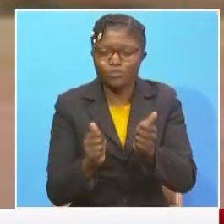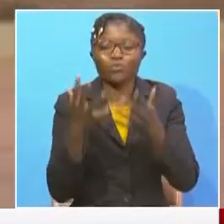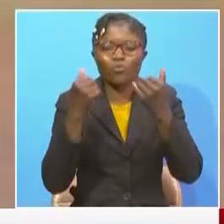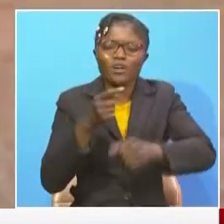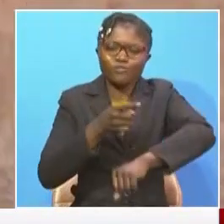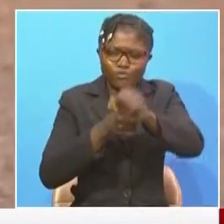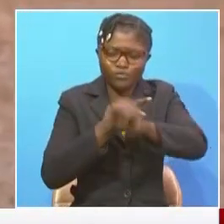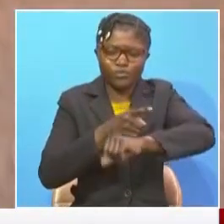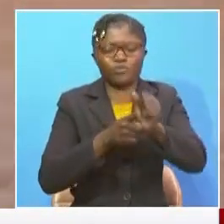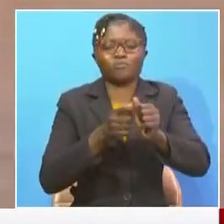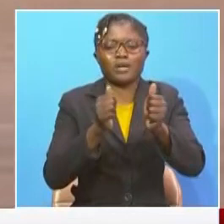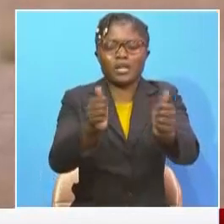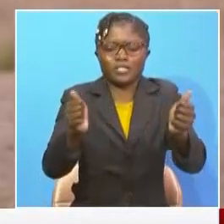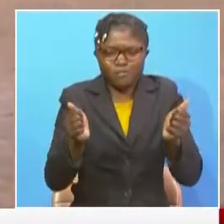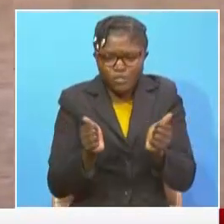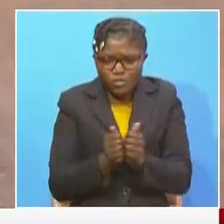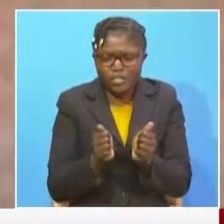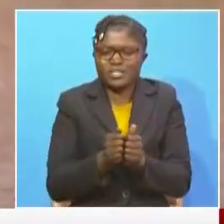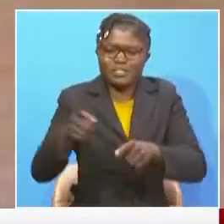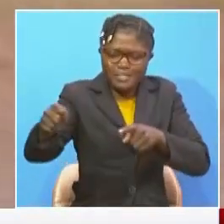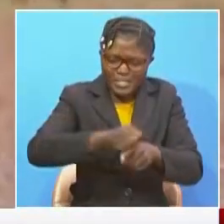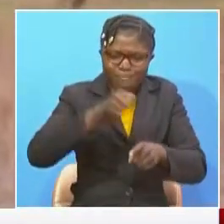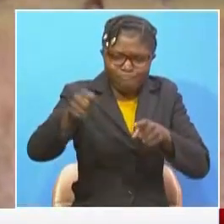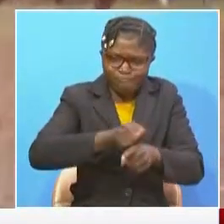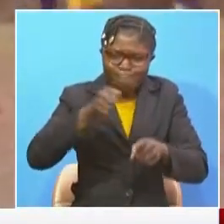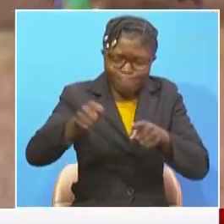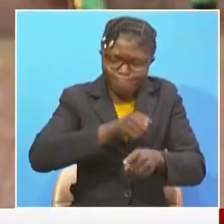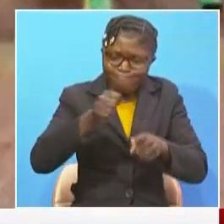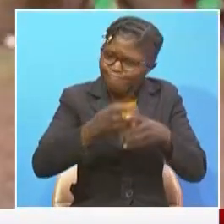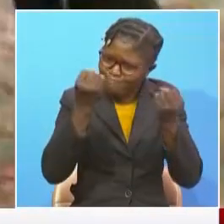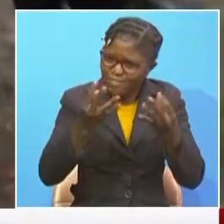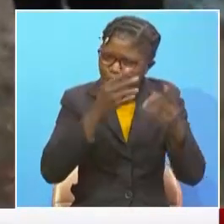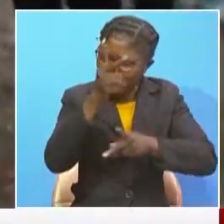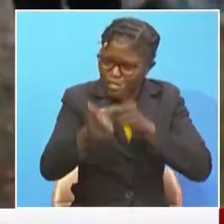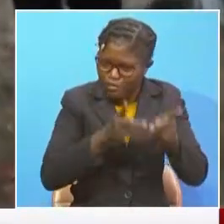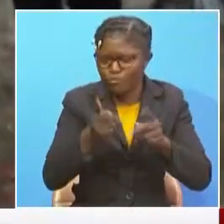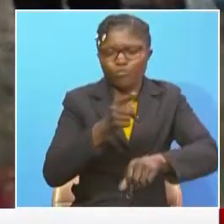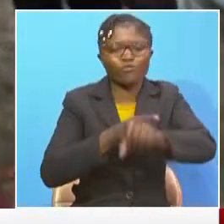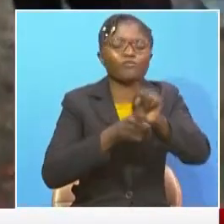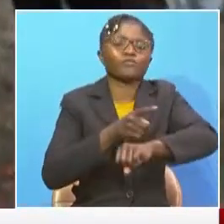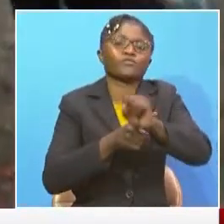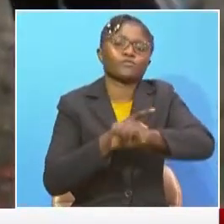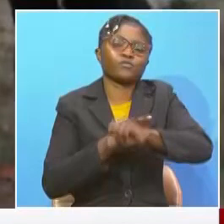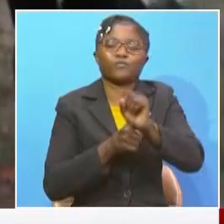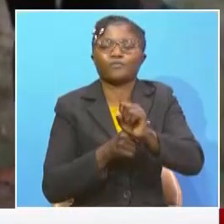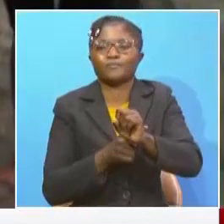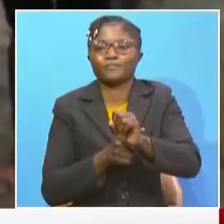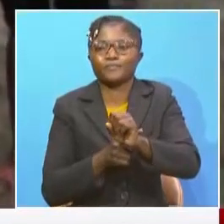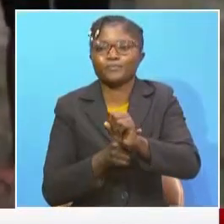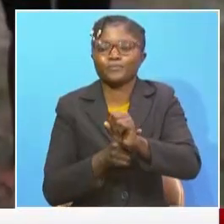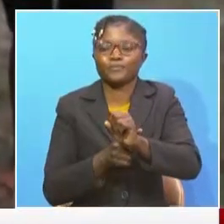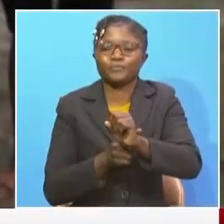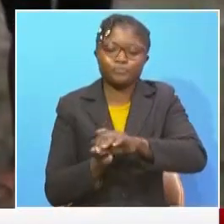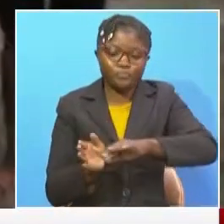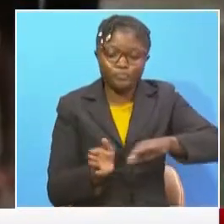football administrators to help train match officials in rural areas. Vakochi ni nefe